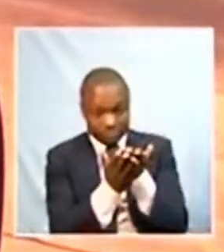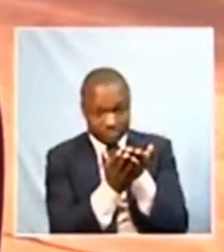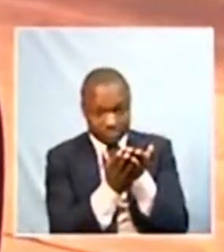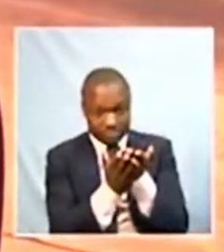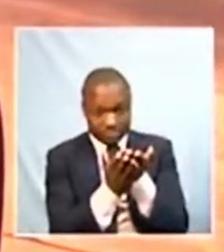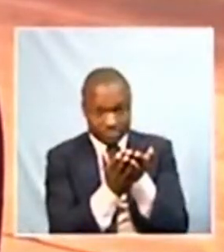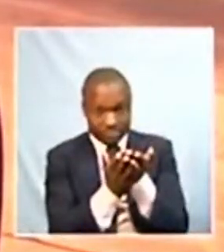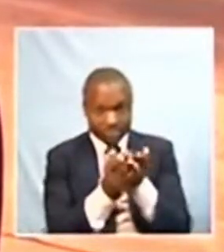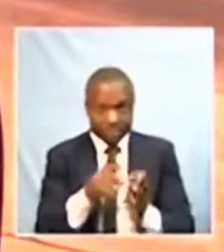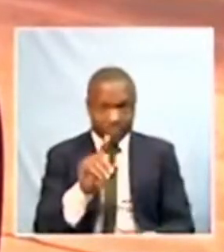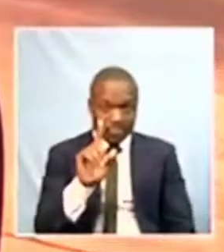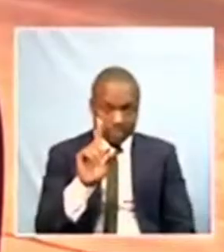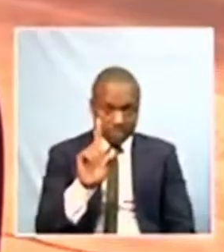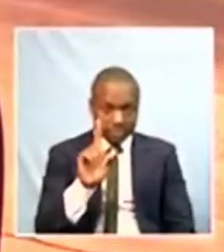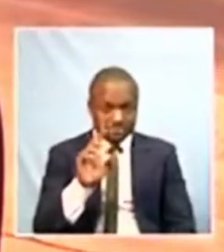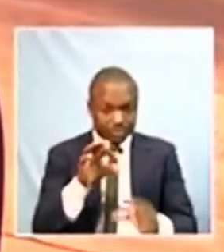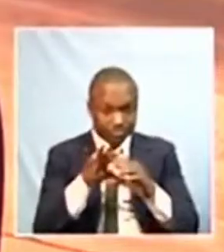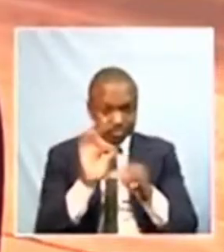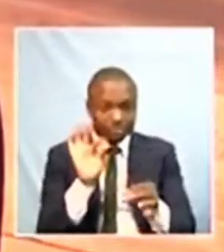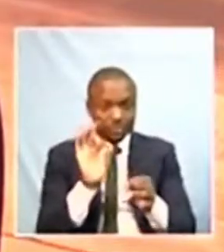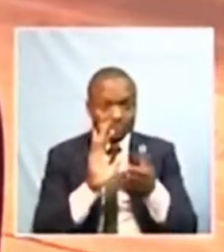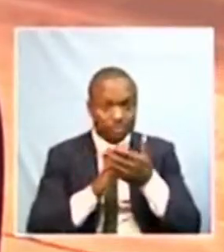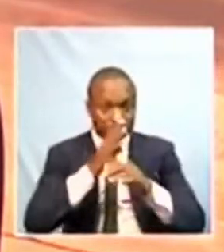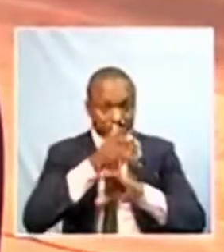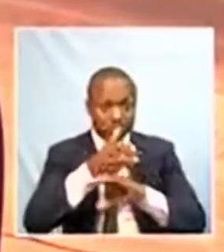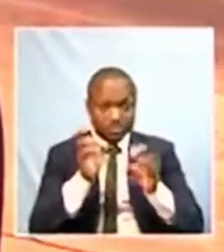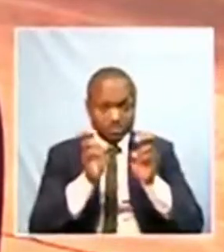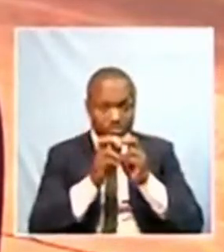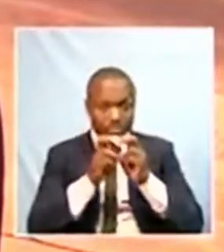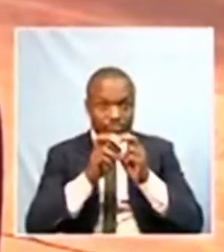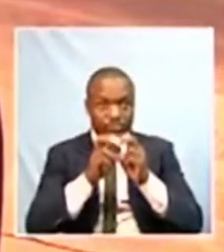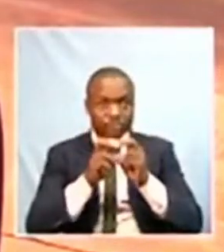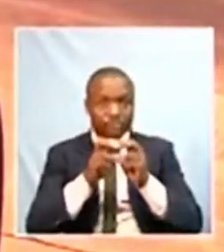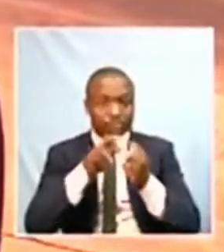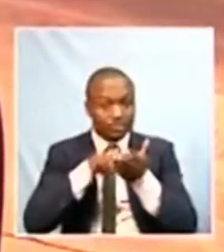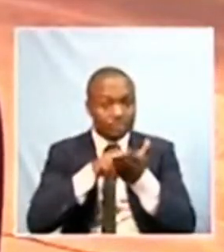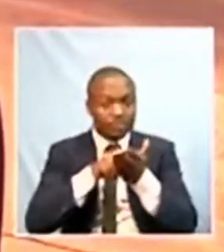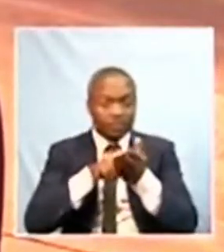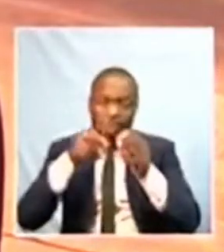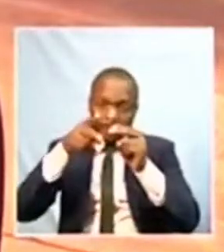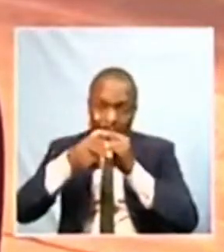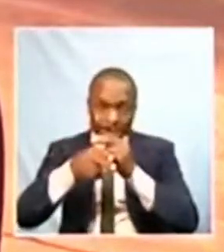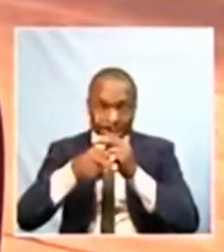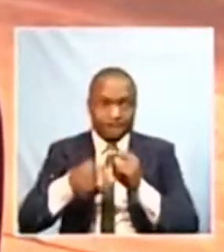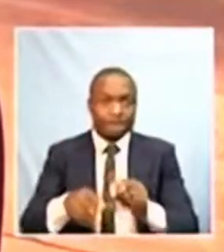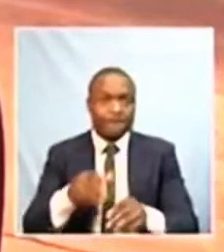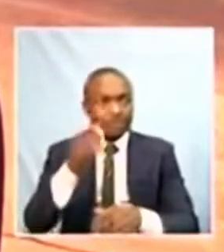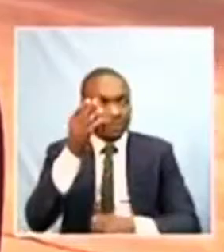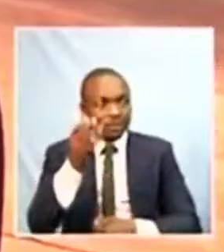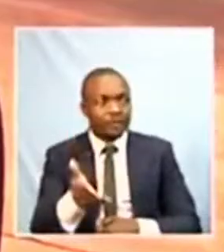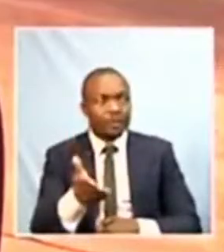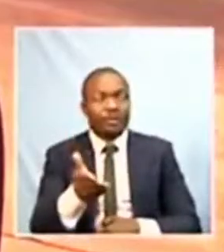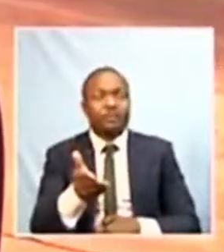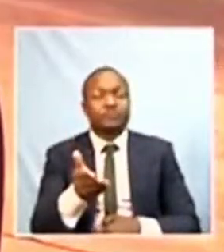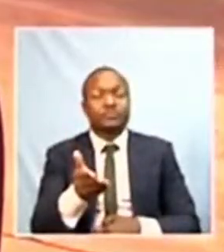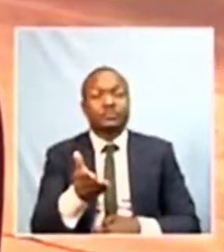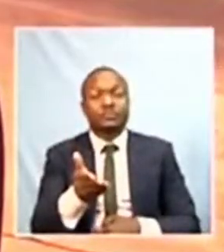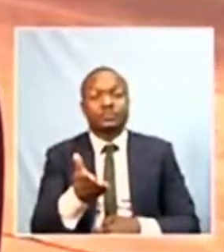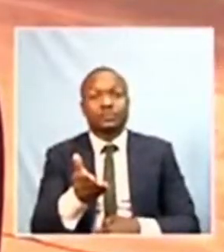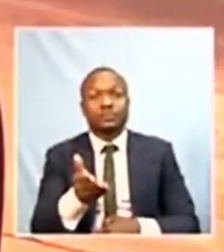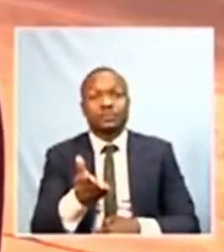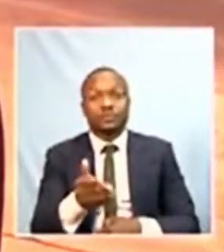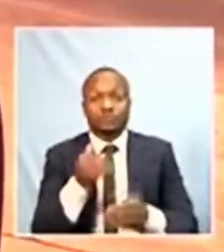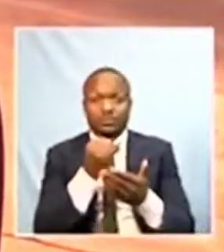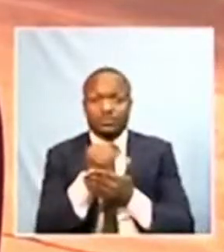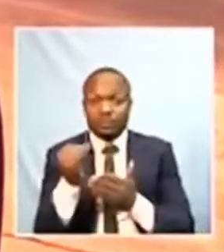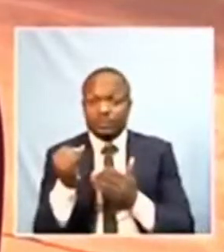the Appendix 1, you'll find that after the contract was initially recommended for termination, there was a contention from the contractor, and